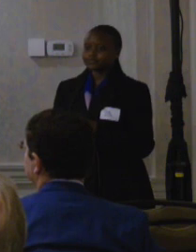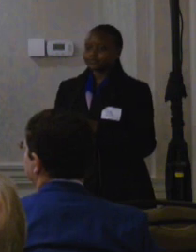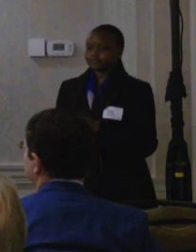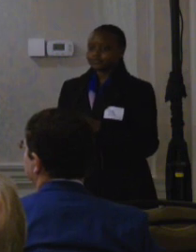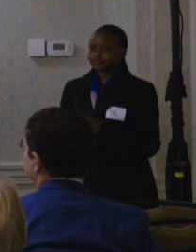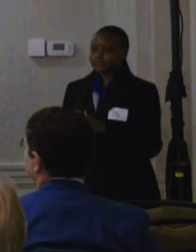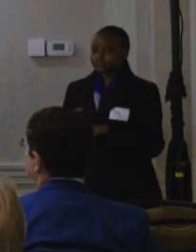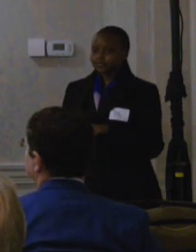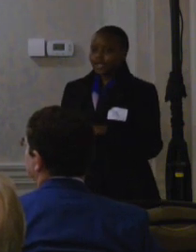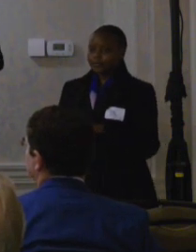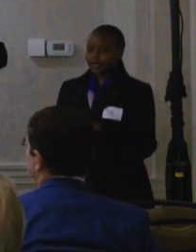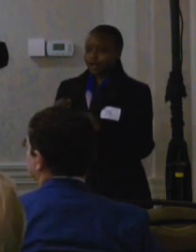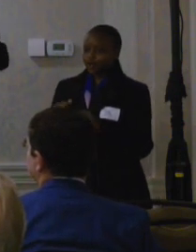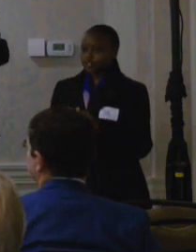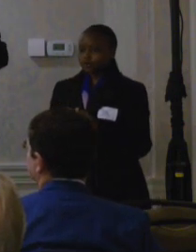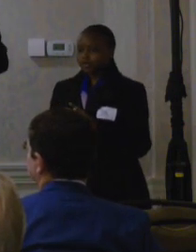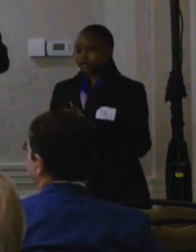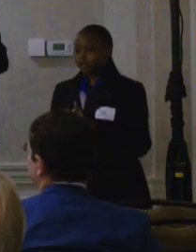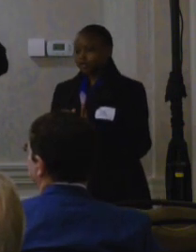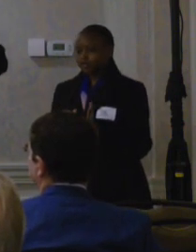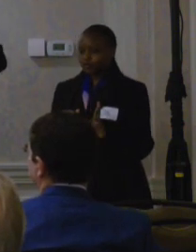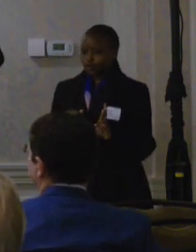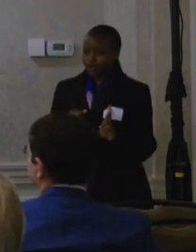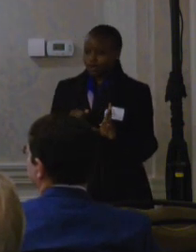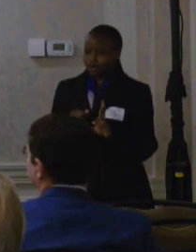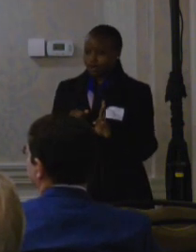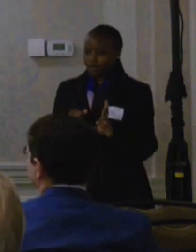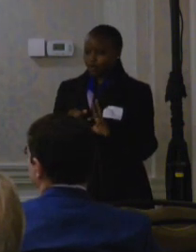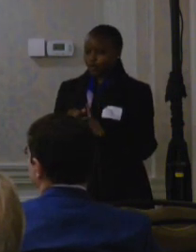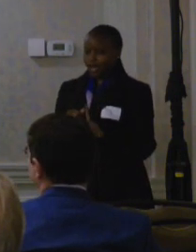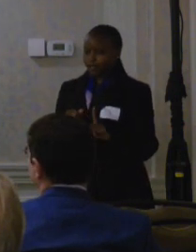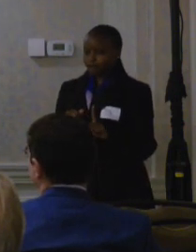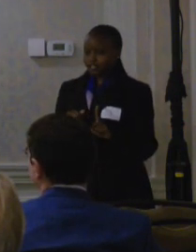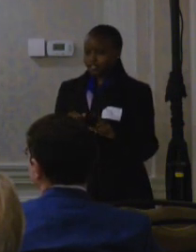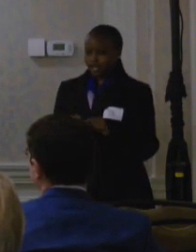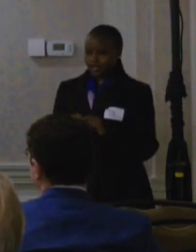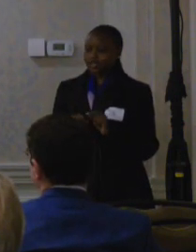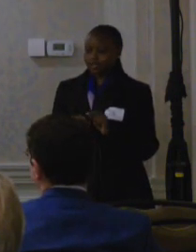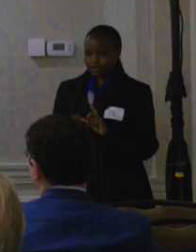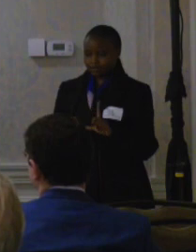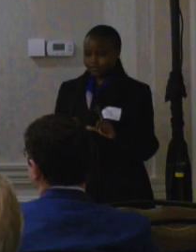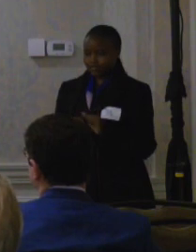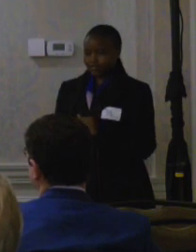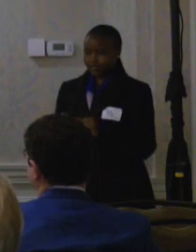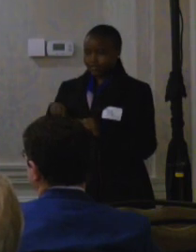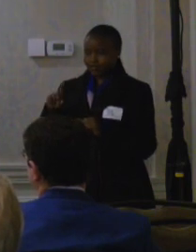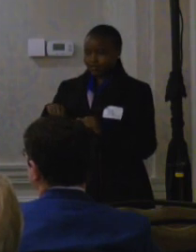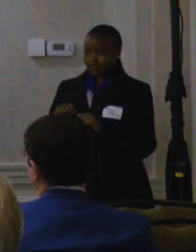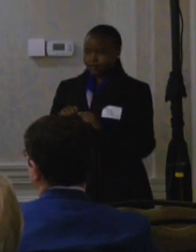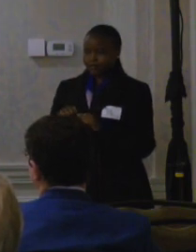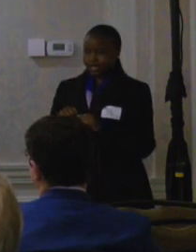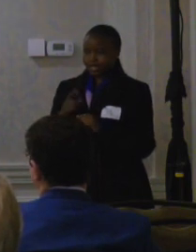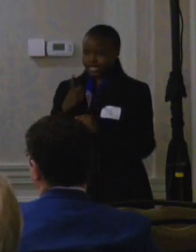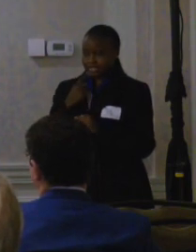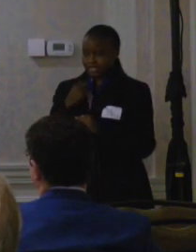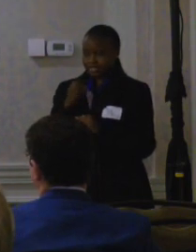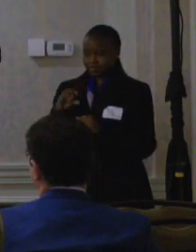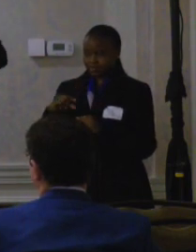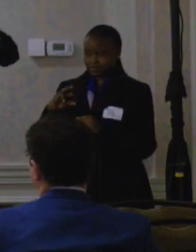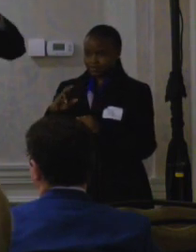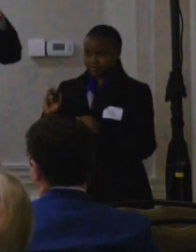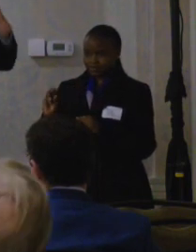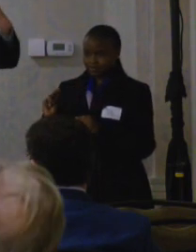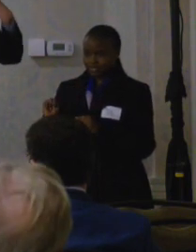are pilots, and that's fine. It's useful to learn what's possible to implement in this context. But what's possible to implement in a small pilot